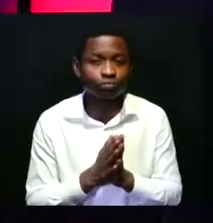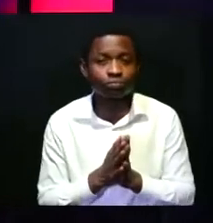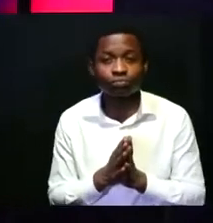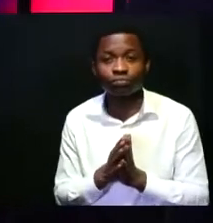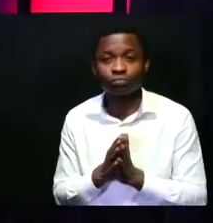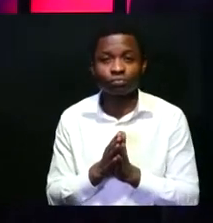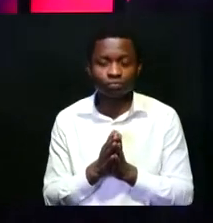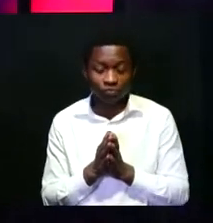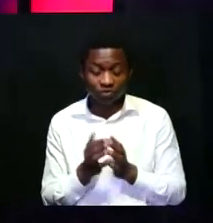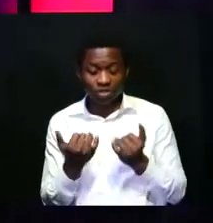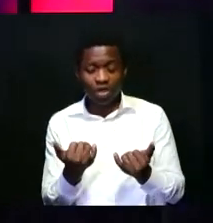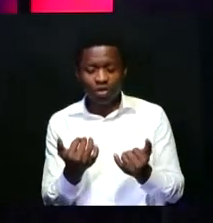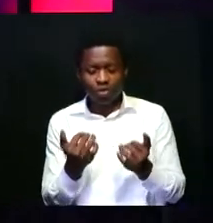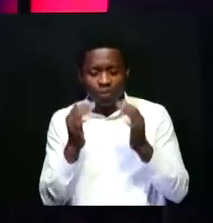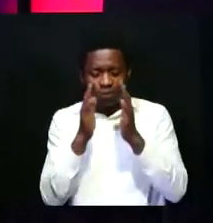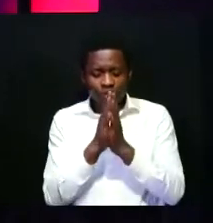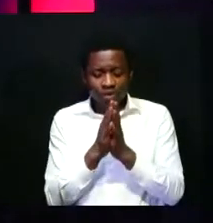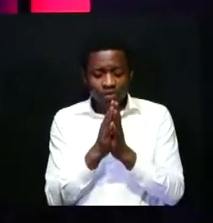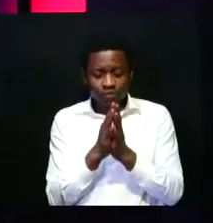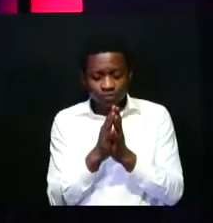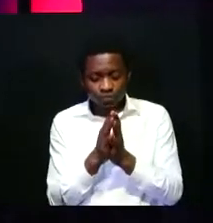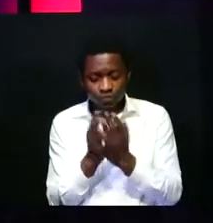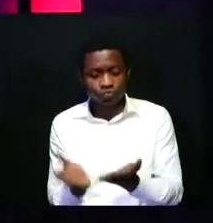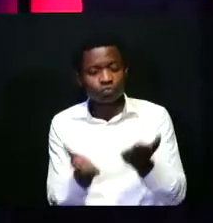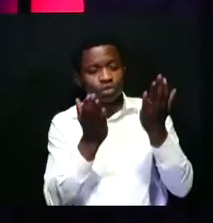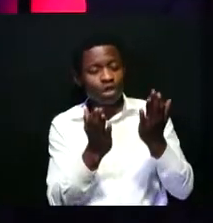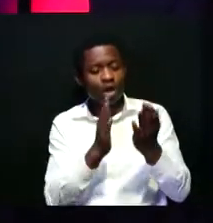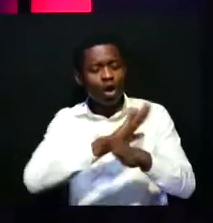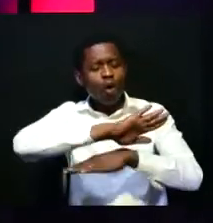upcoming All Ministers Conference into the hands of the living God.